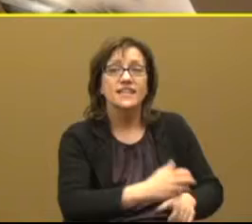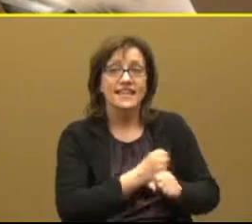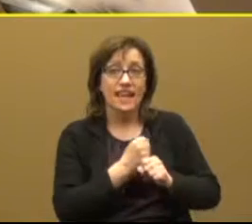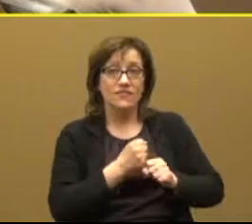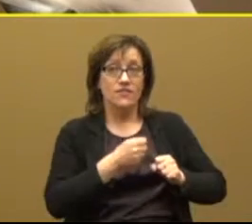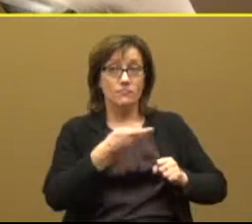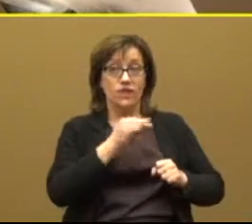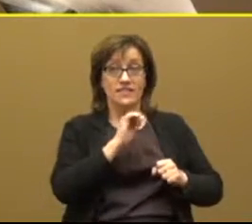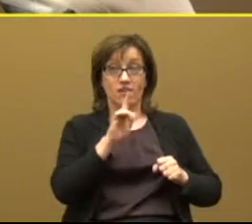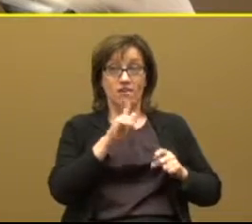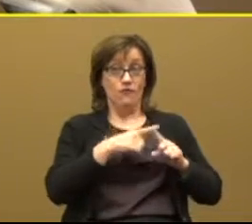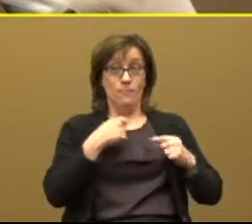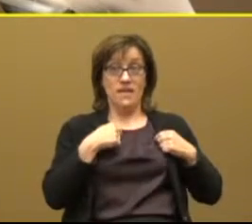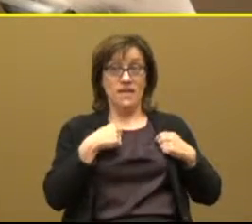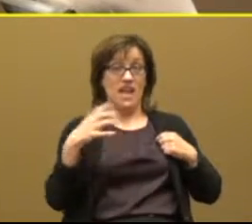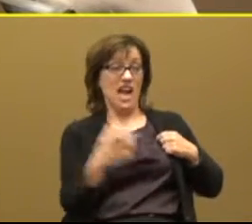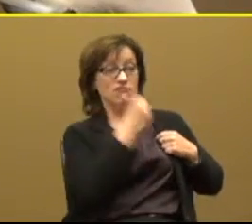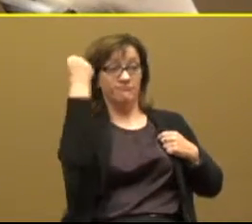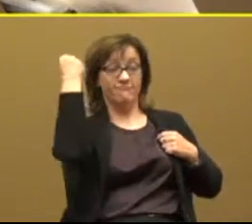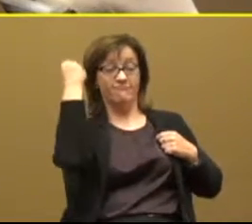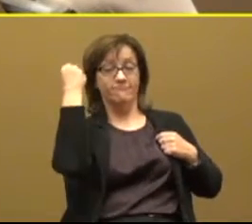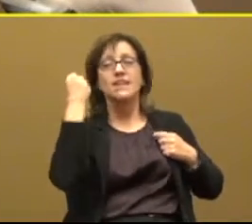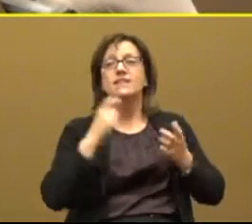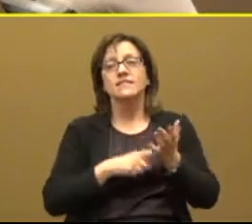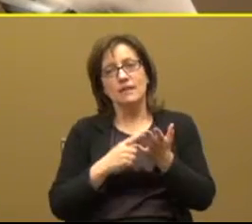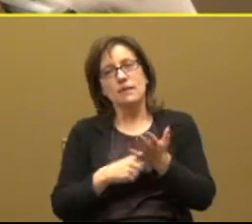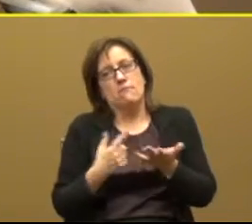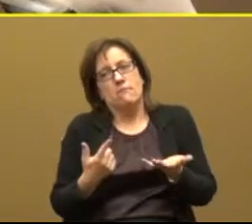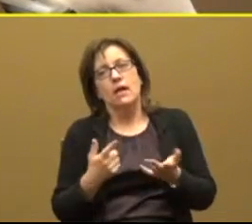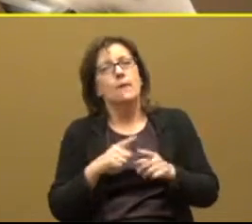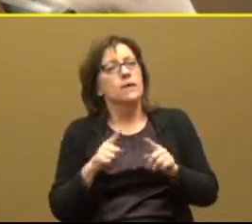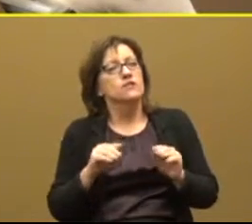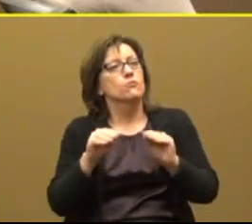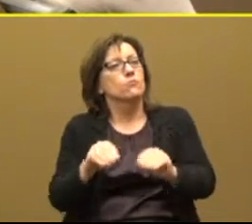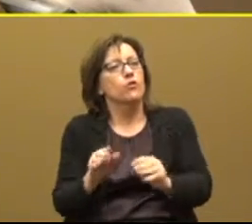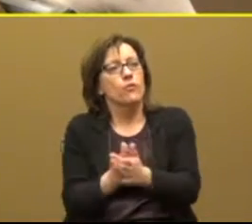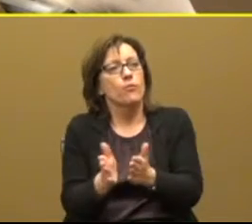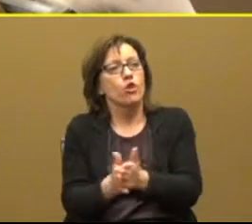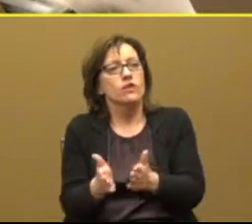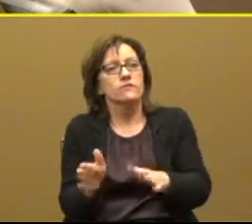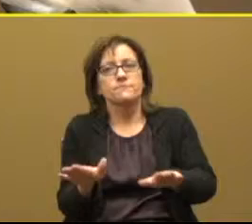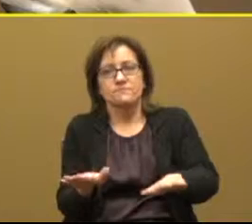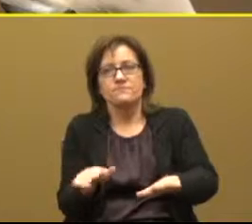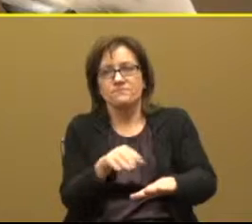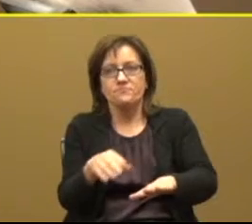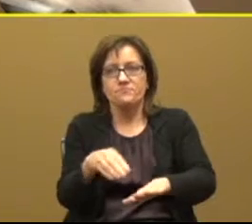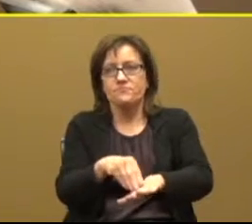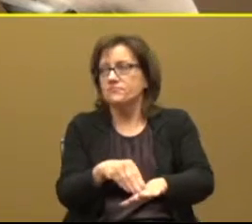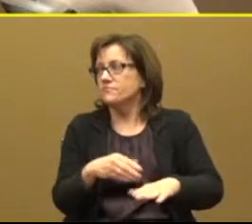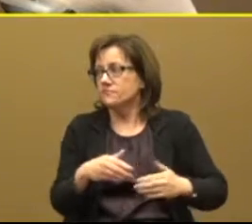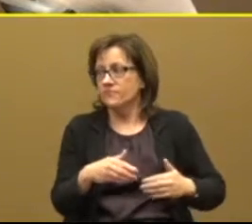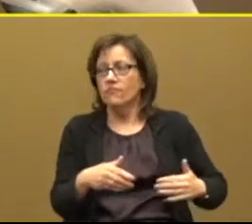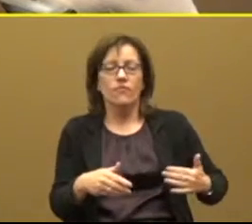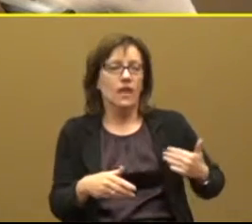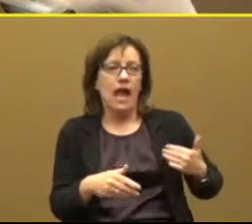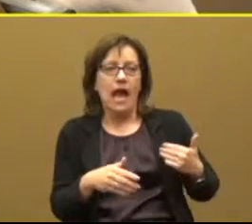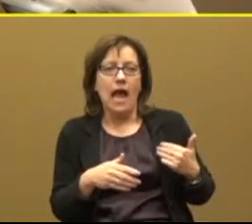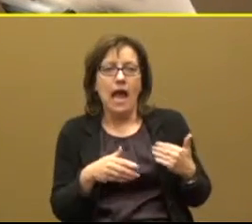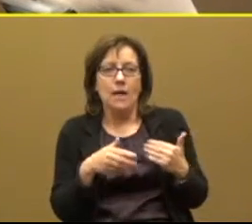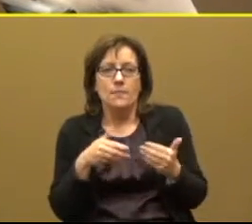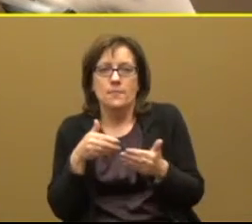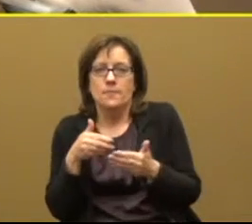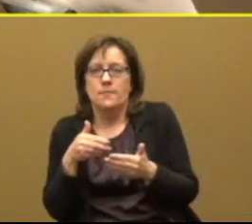me? Sometimes, yes, it is. So just adding the book in place, I'm still going to stay pretty close in case I need